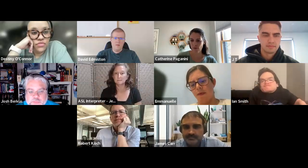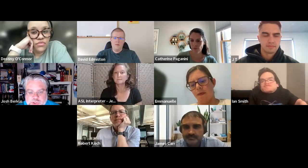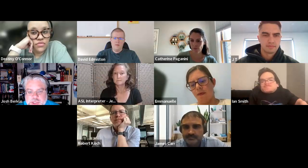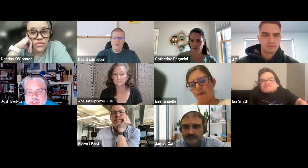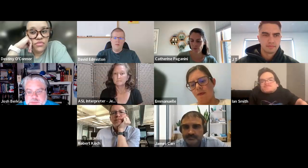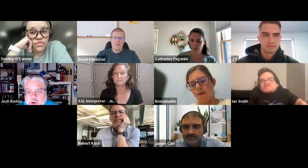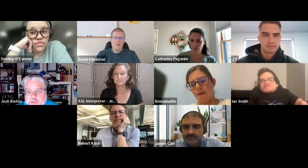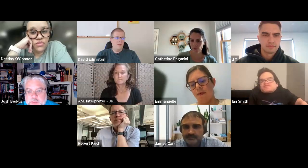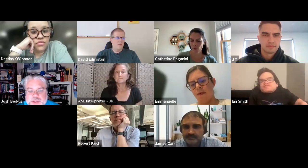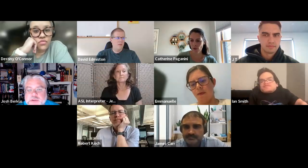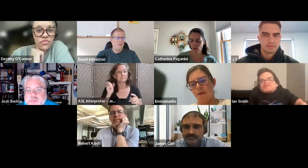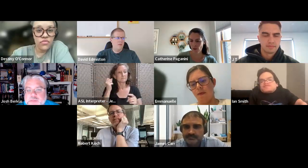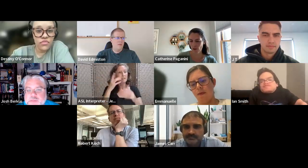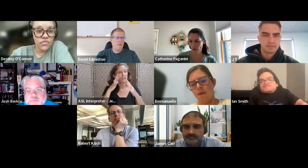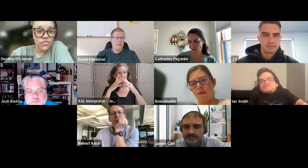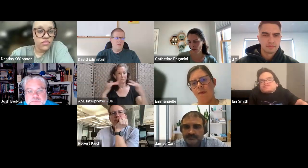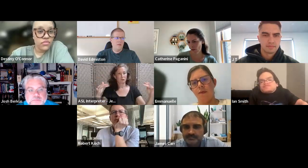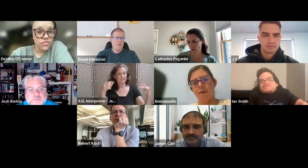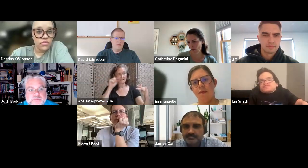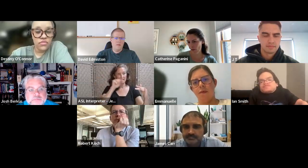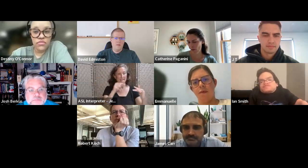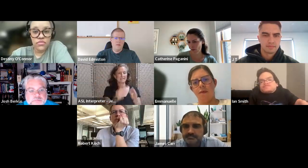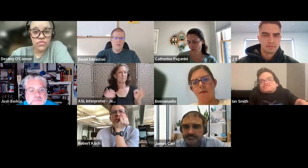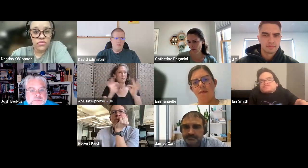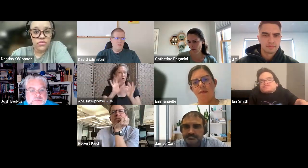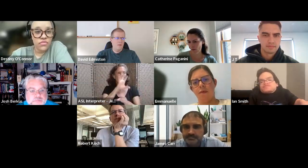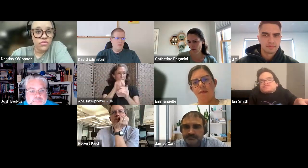And diversity is part of that mission.